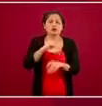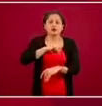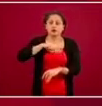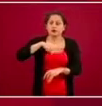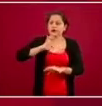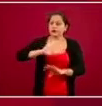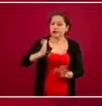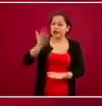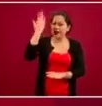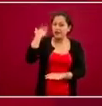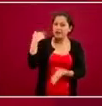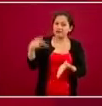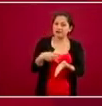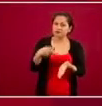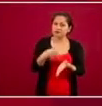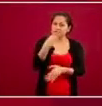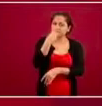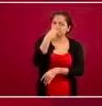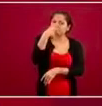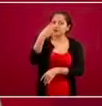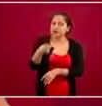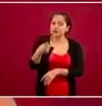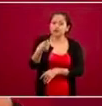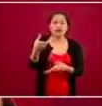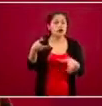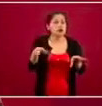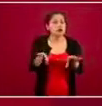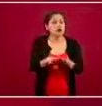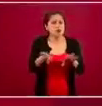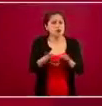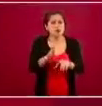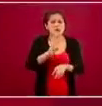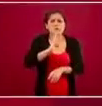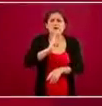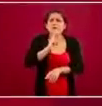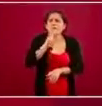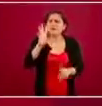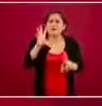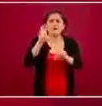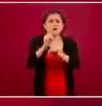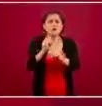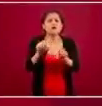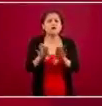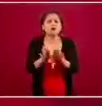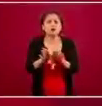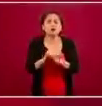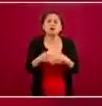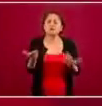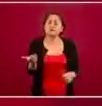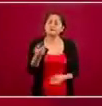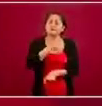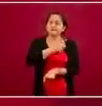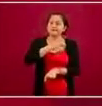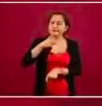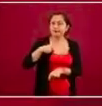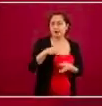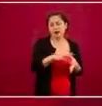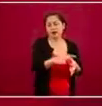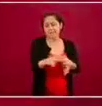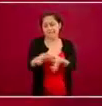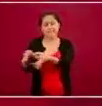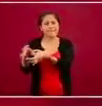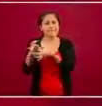that is very important, is extremely important in order to get an effective answer, is this sense